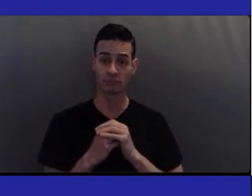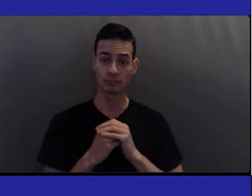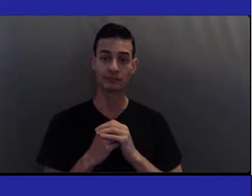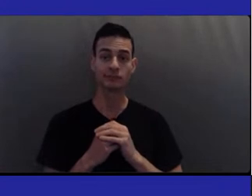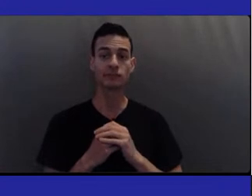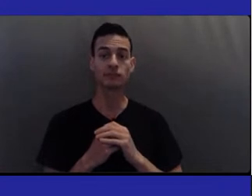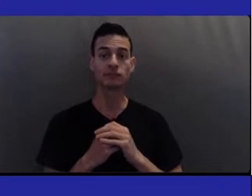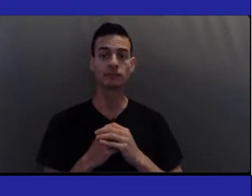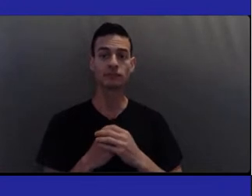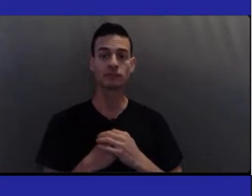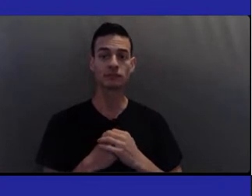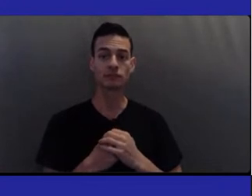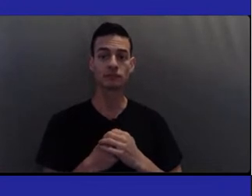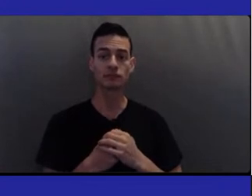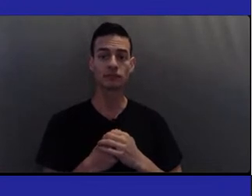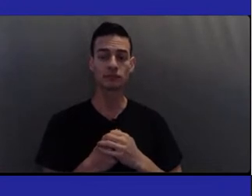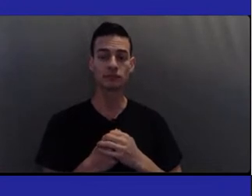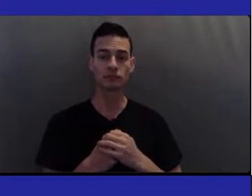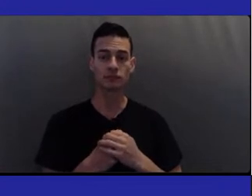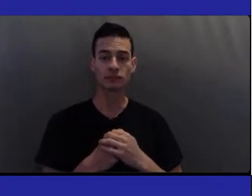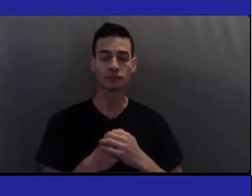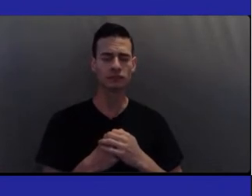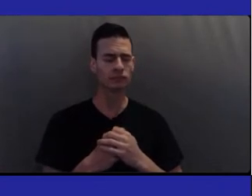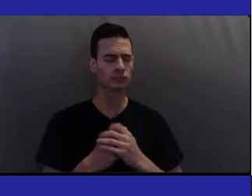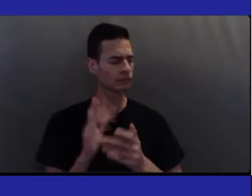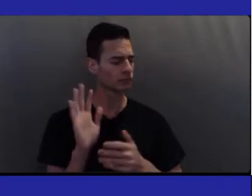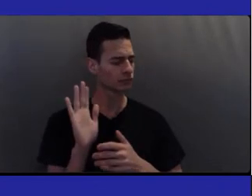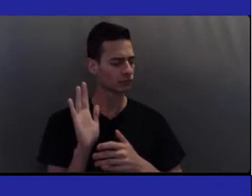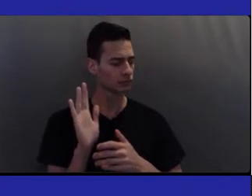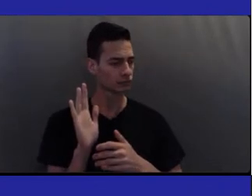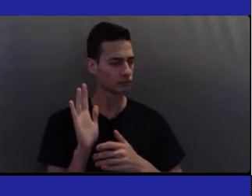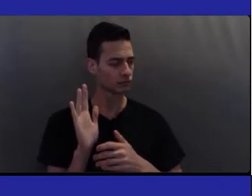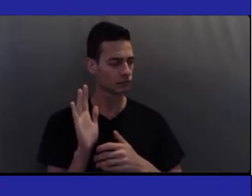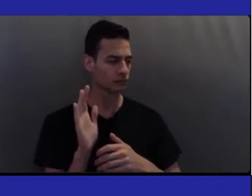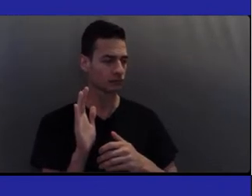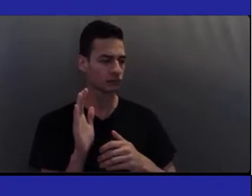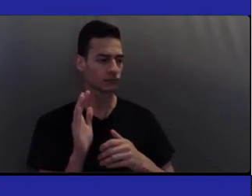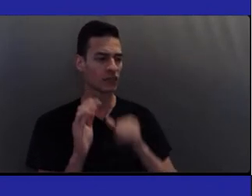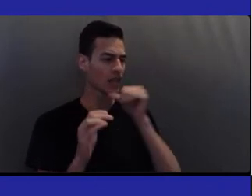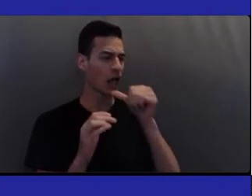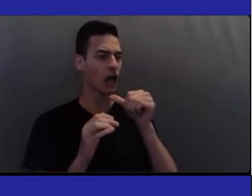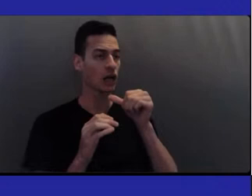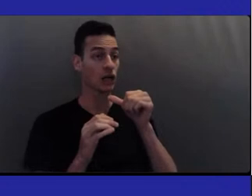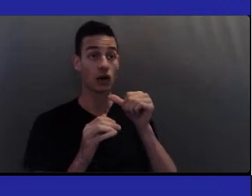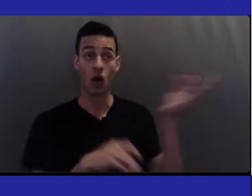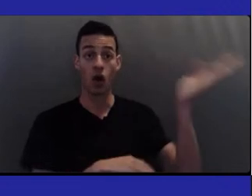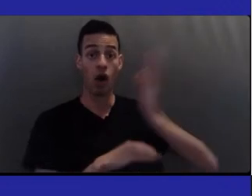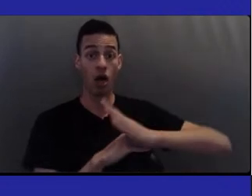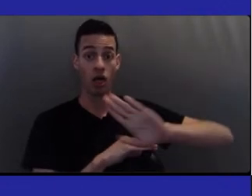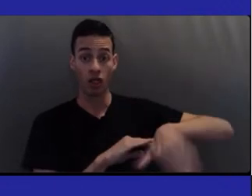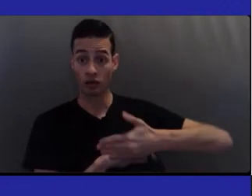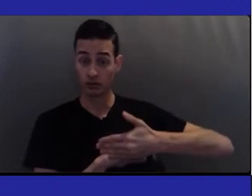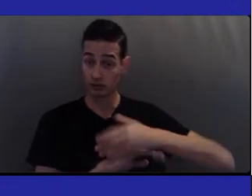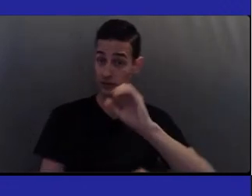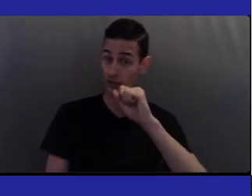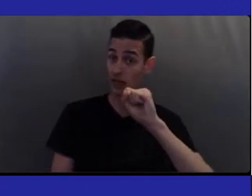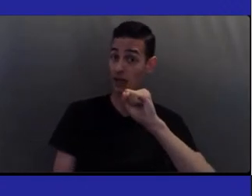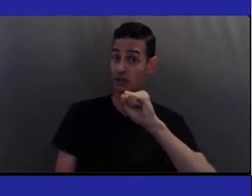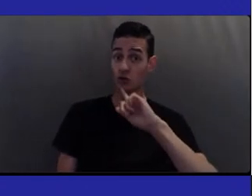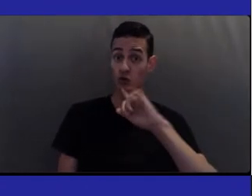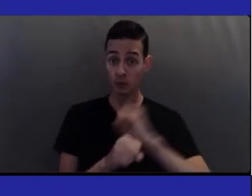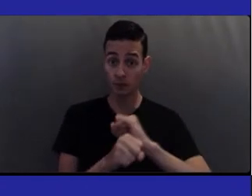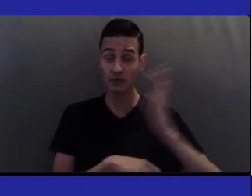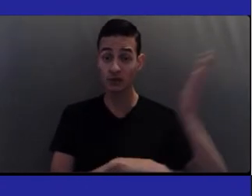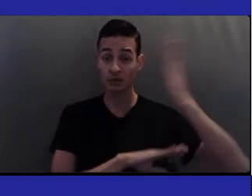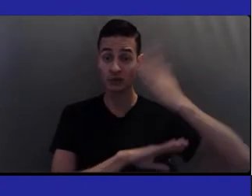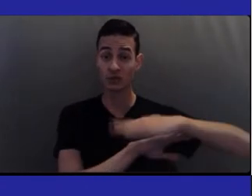Is this sort of not around the clock? Is this during? It is. It's 24/7. Okay, good. I didn't hear